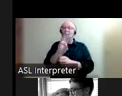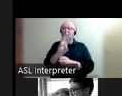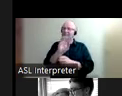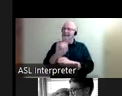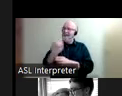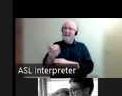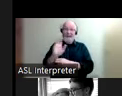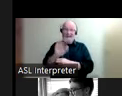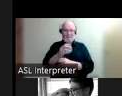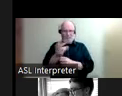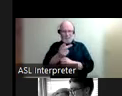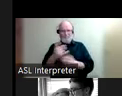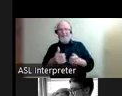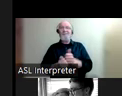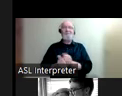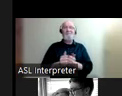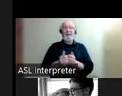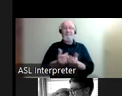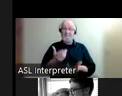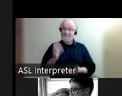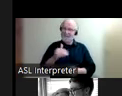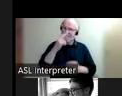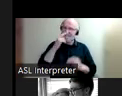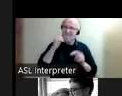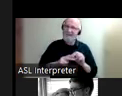Yeah, and so fun, right? So you know, it's